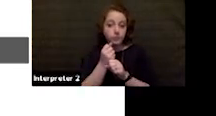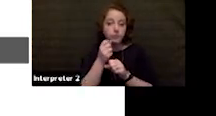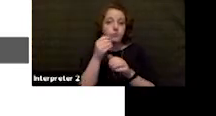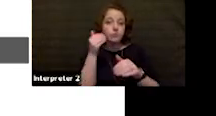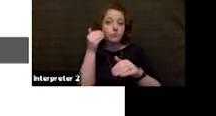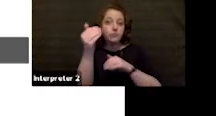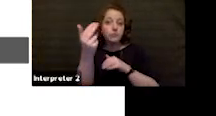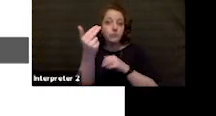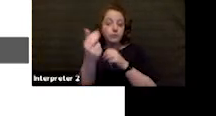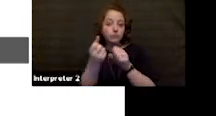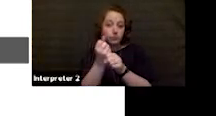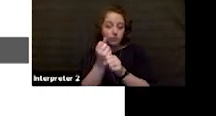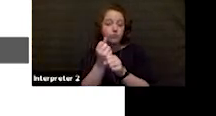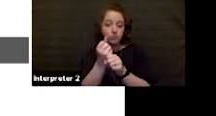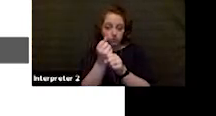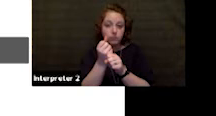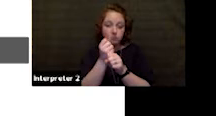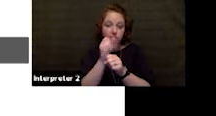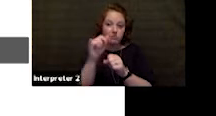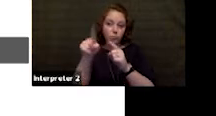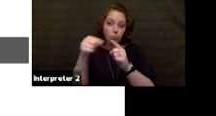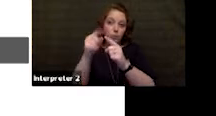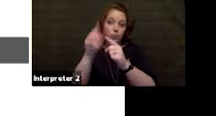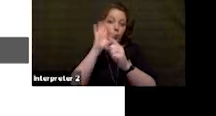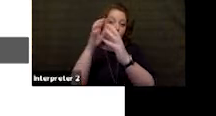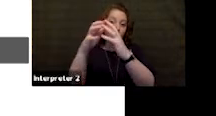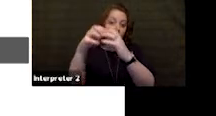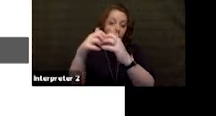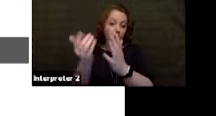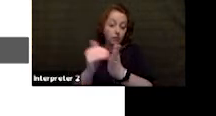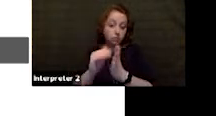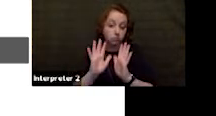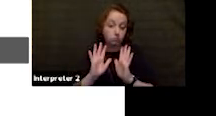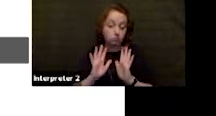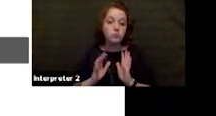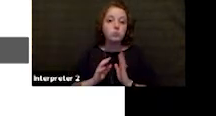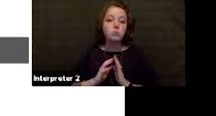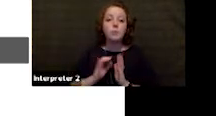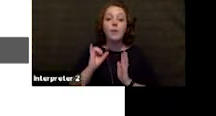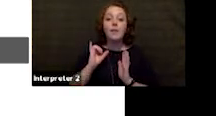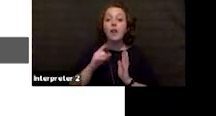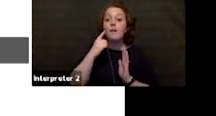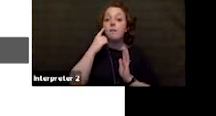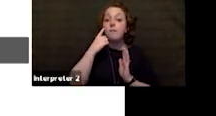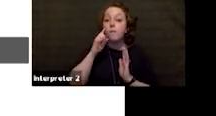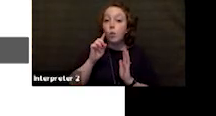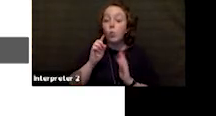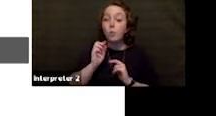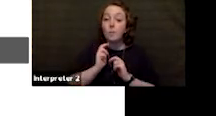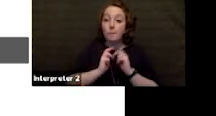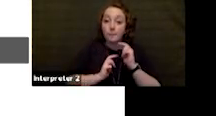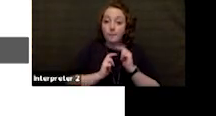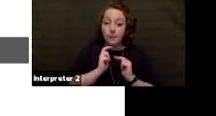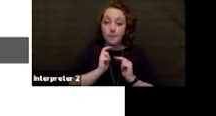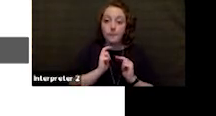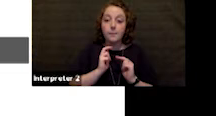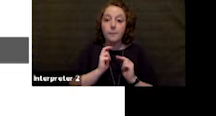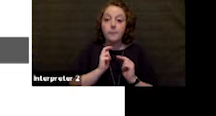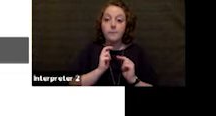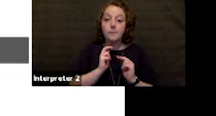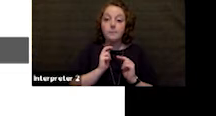life starts to deteriorate there, to do all of the things. And this is just to bring the building up to